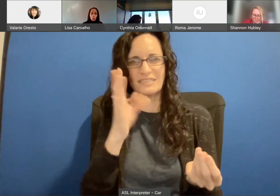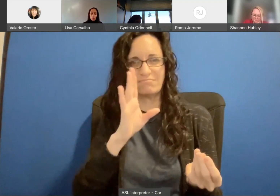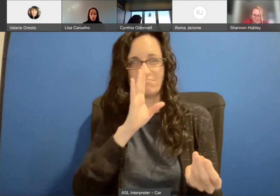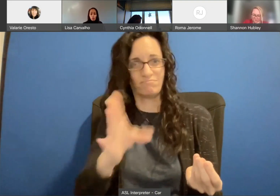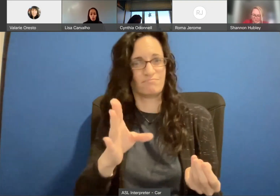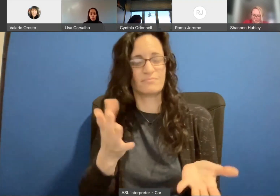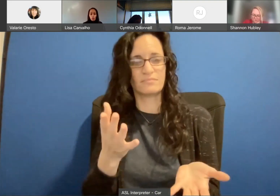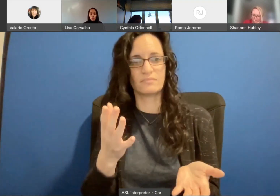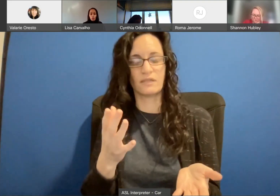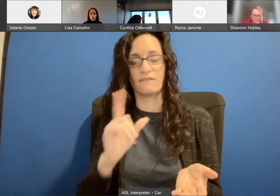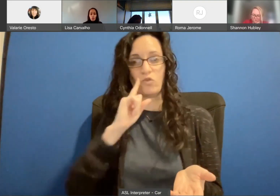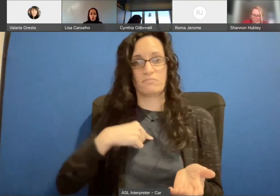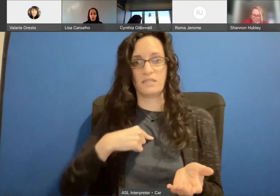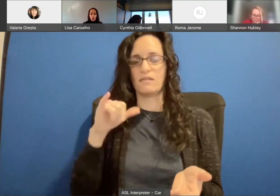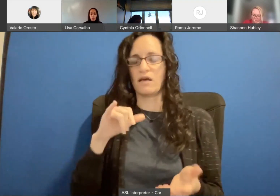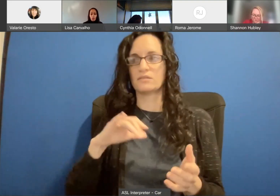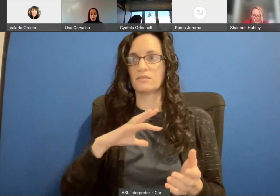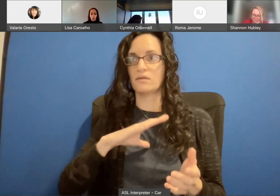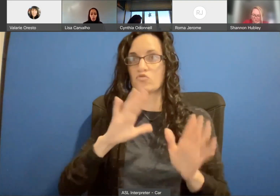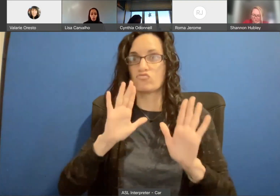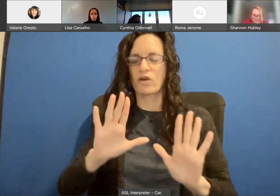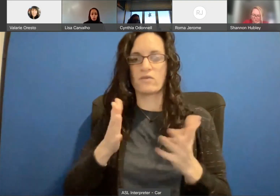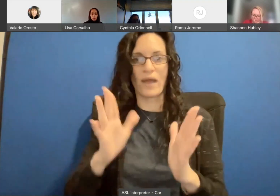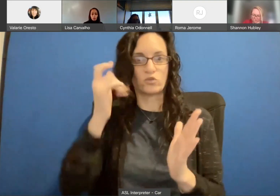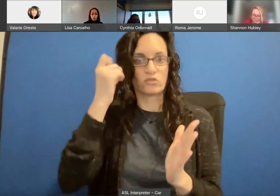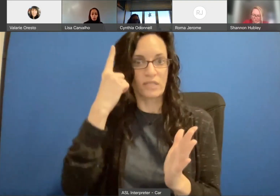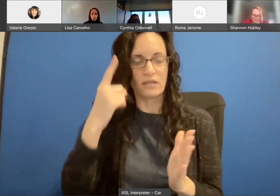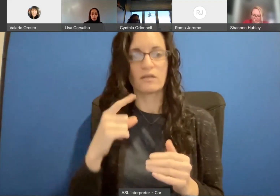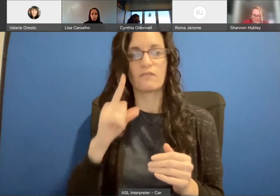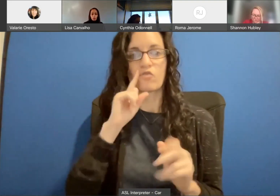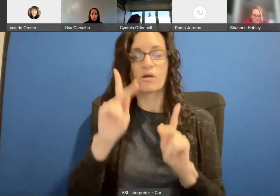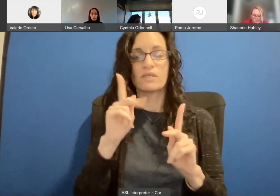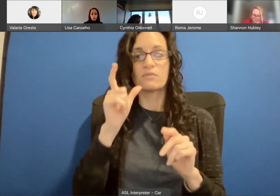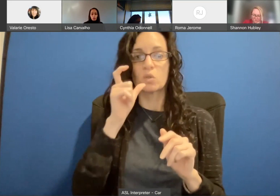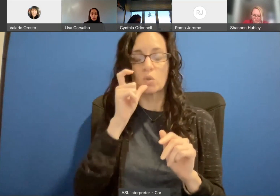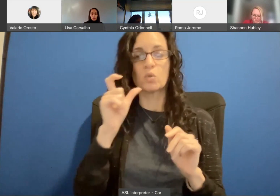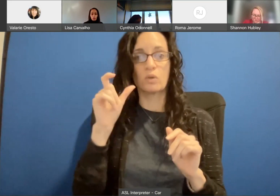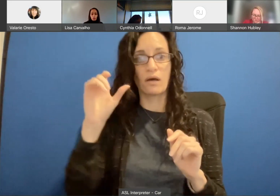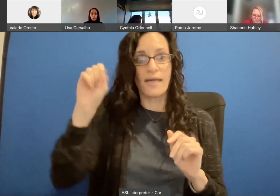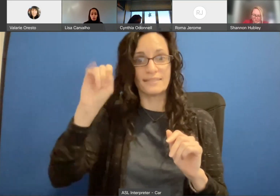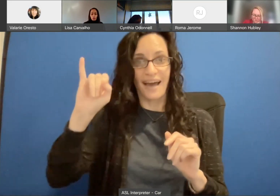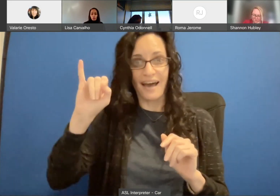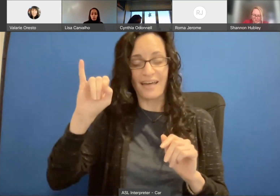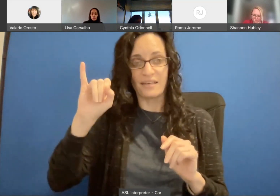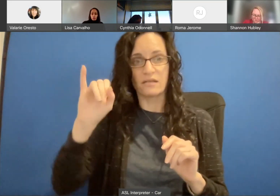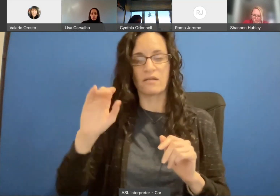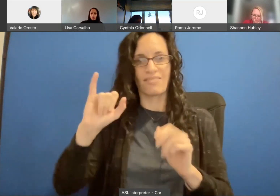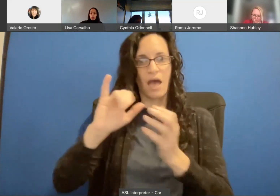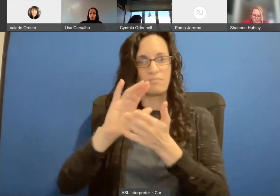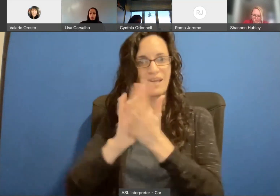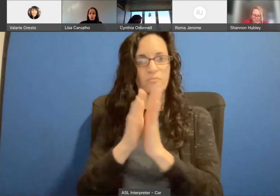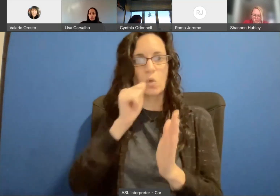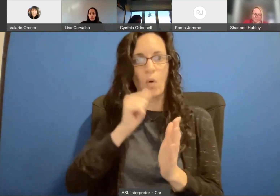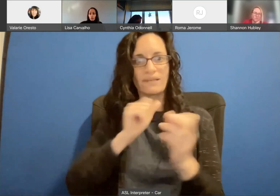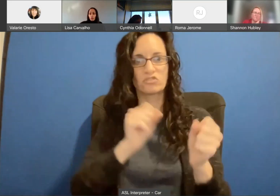greatest understandings we can have, that for most people who are thinking about suicide, it becomes a coping strategy for them. And yeah, you stated it well, not a